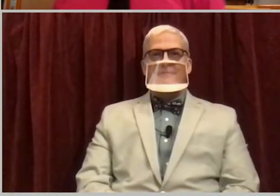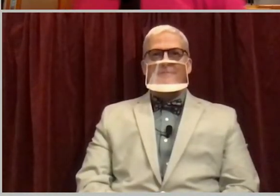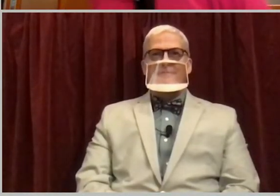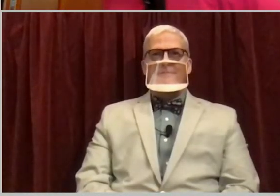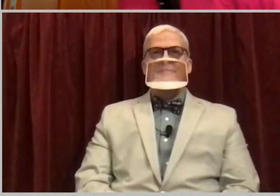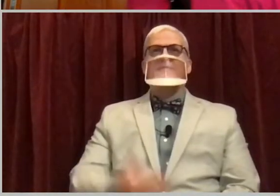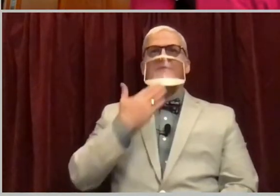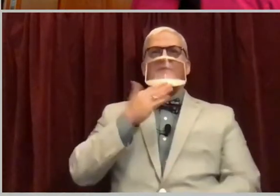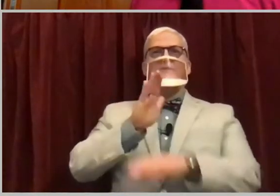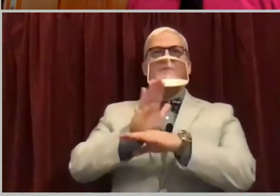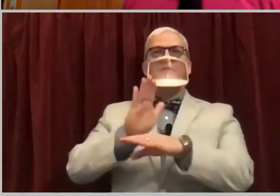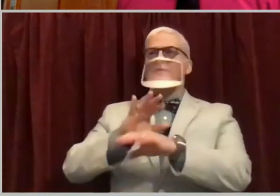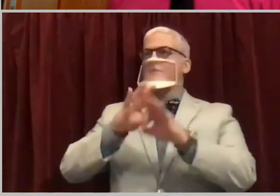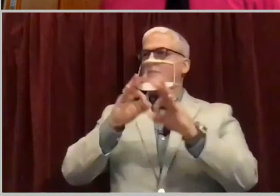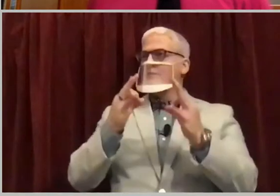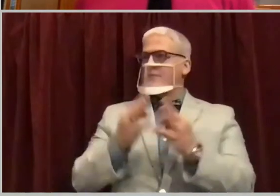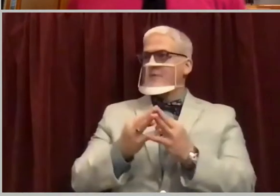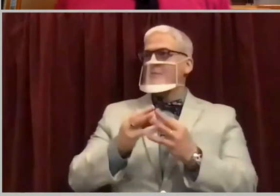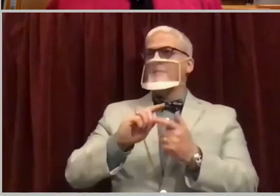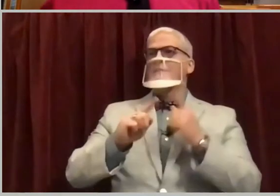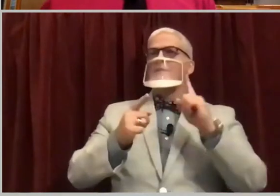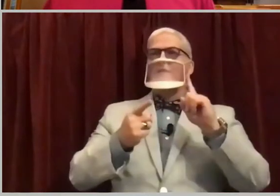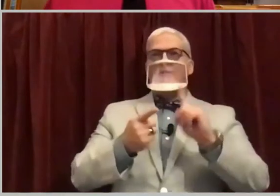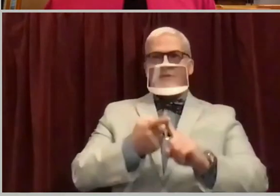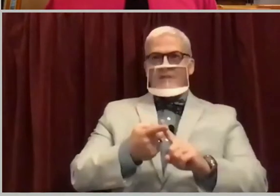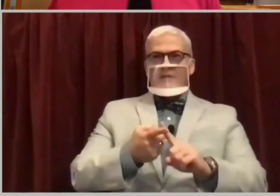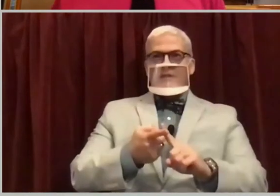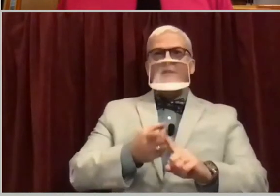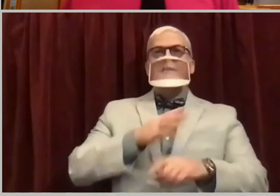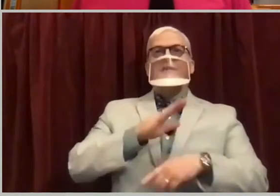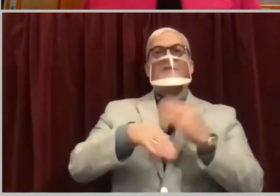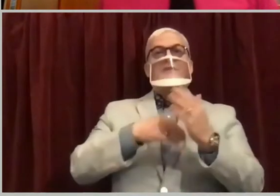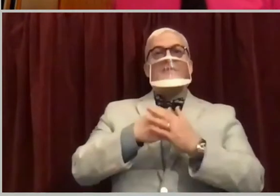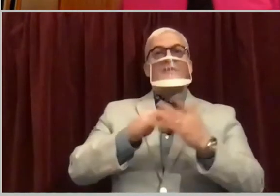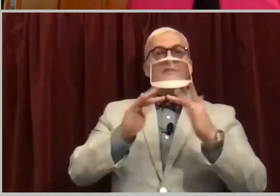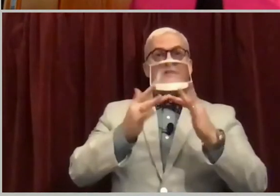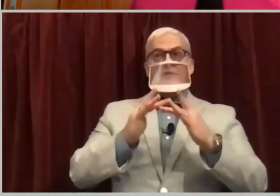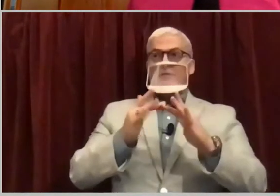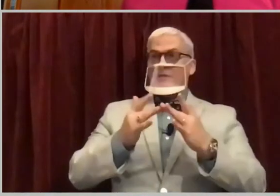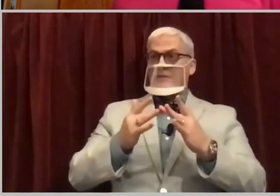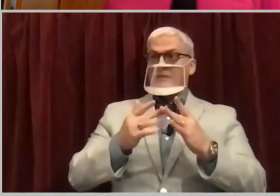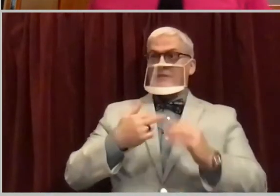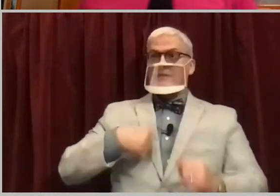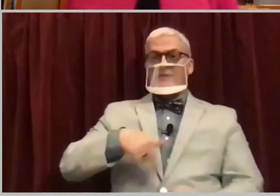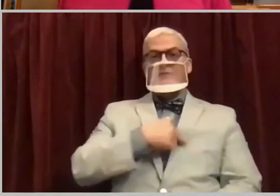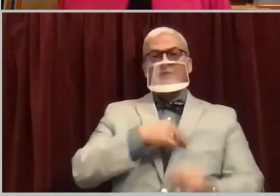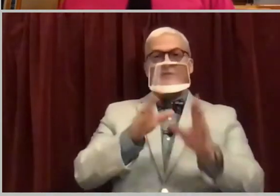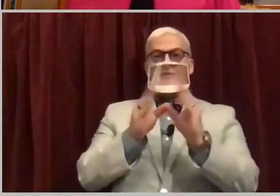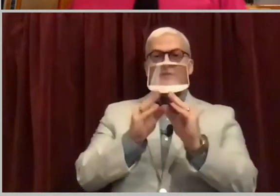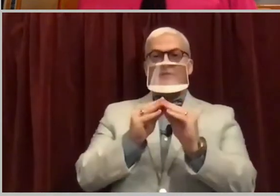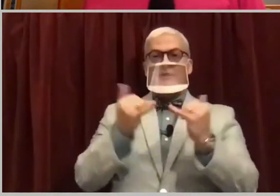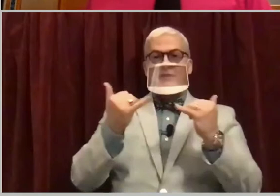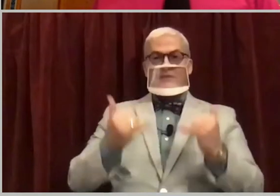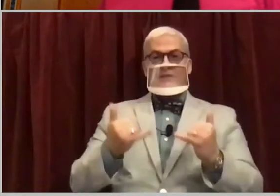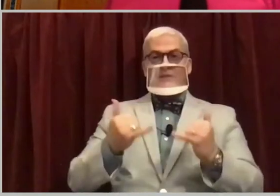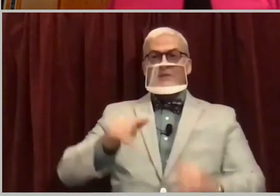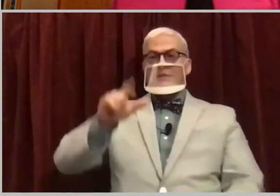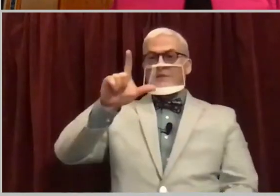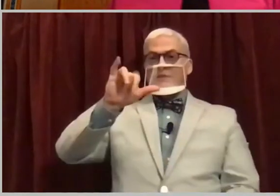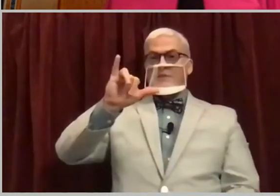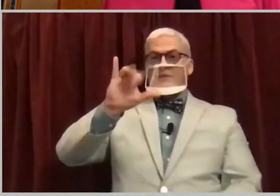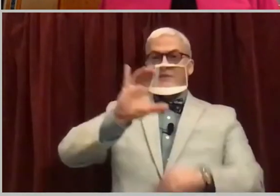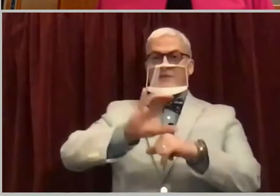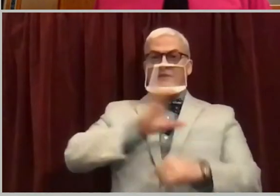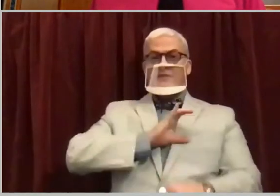Good afternoon, family and friends and everyone online. We are gathered here at the Long Island Church of Christ Sunday